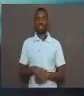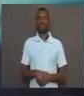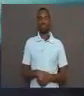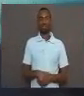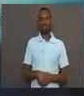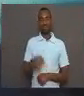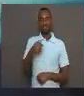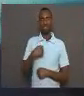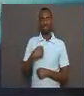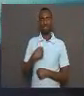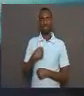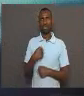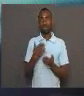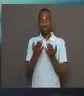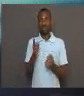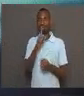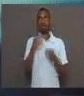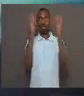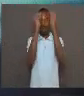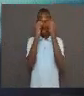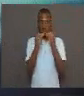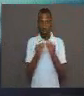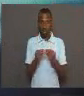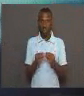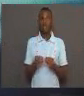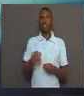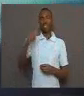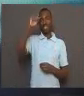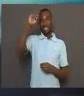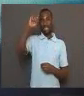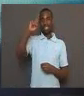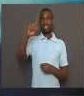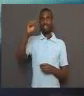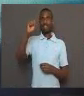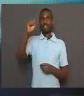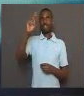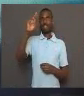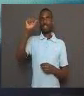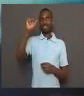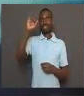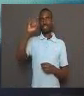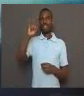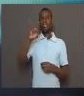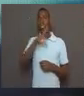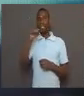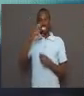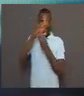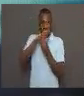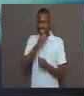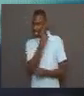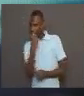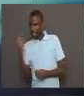I would like you to calculate the tensile strain and stress for each.